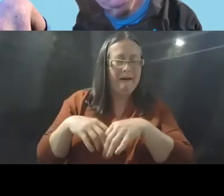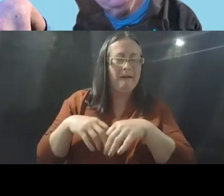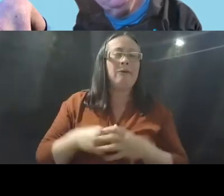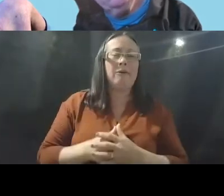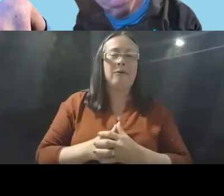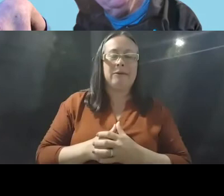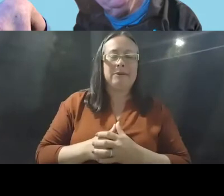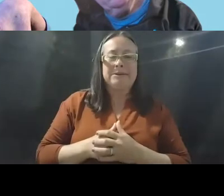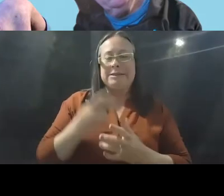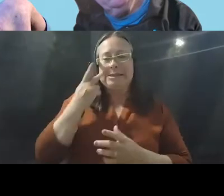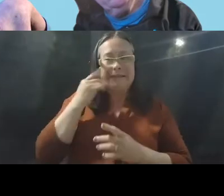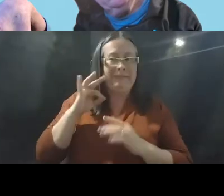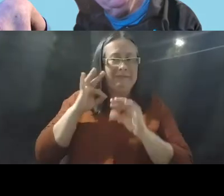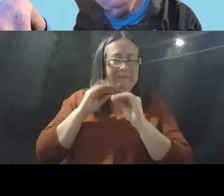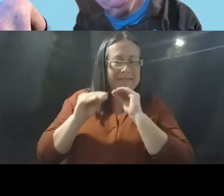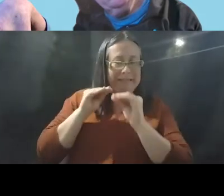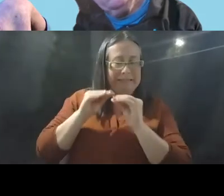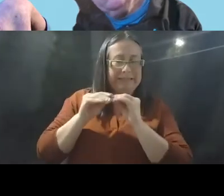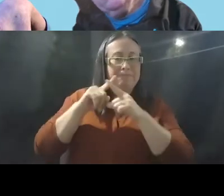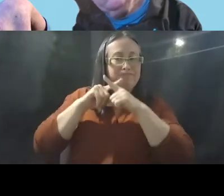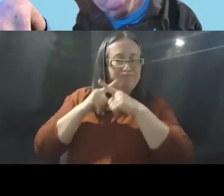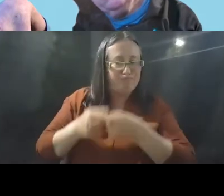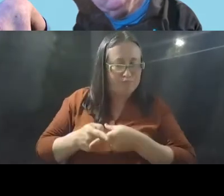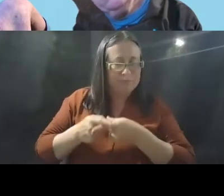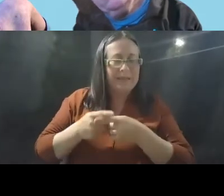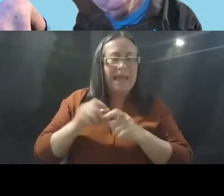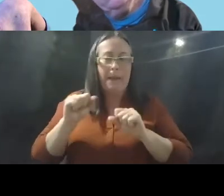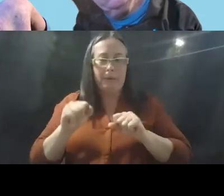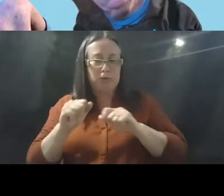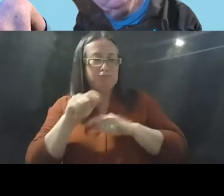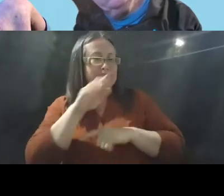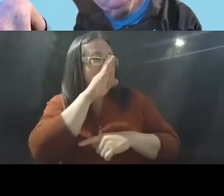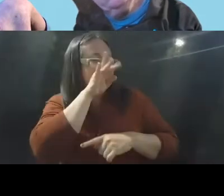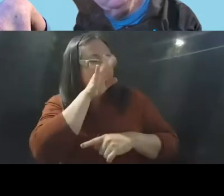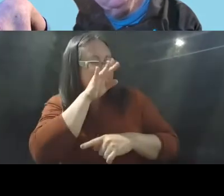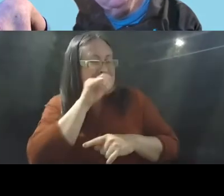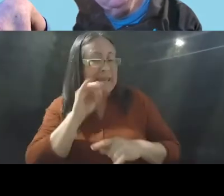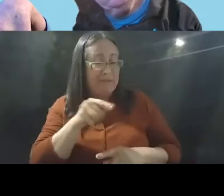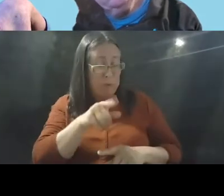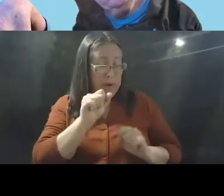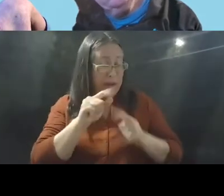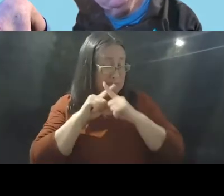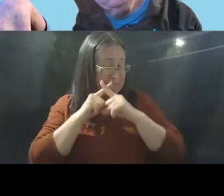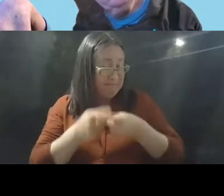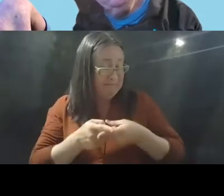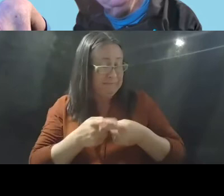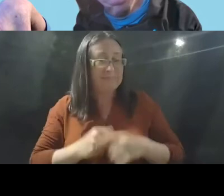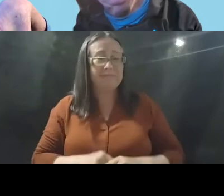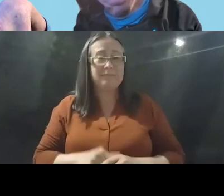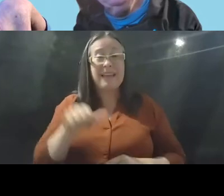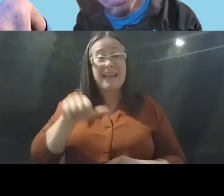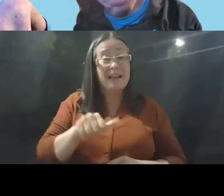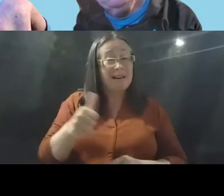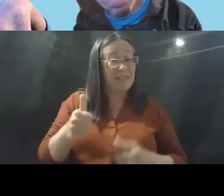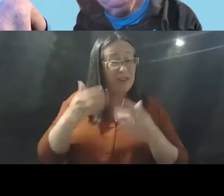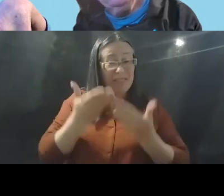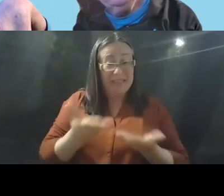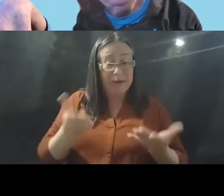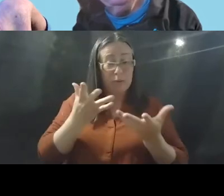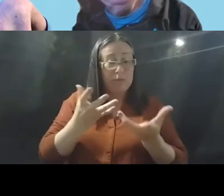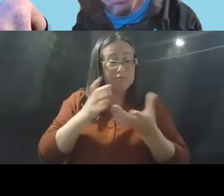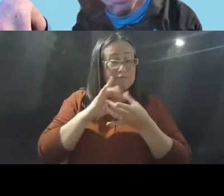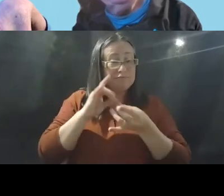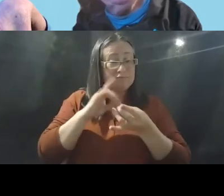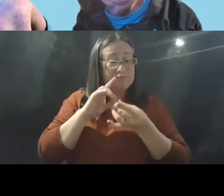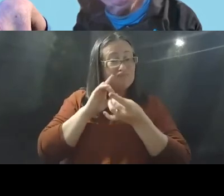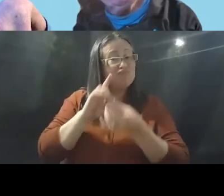We would love to have you come on and ask this question if you can get your audio working. Anything else to comment on when it comes to,